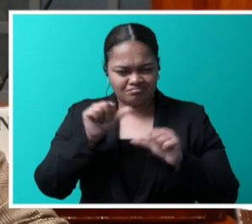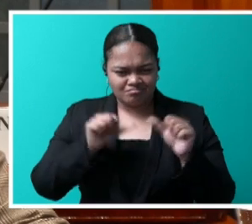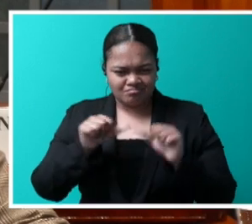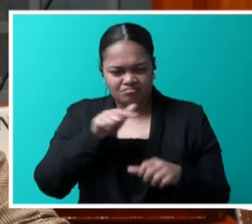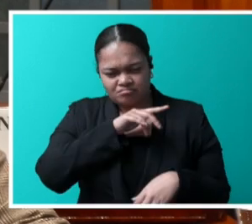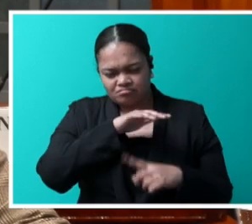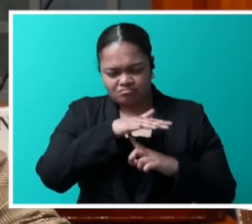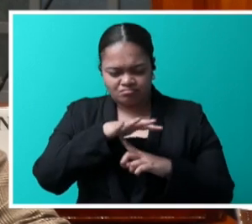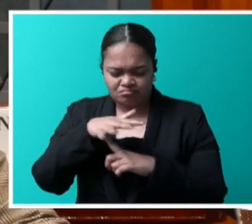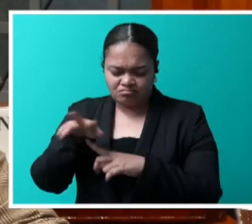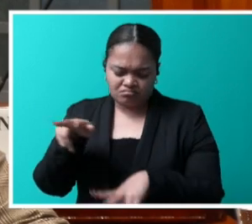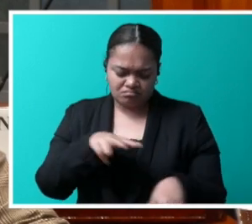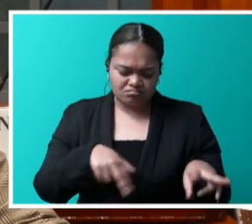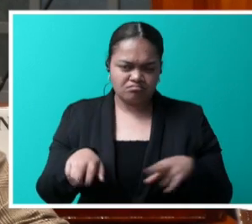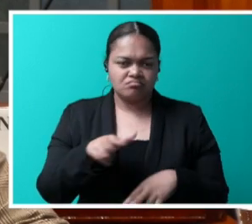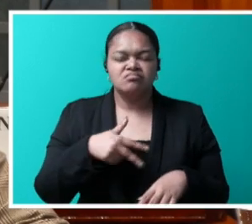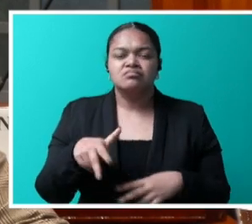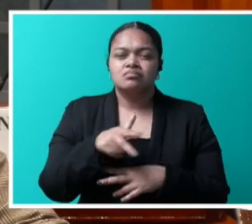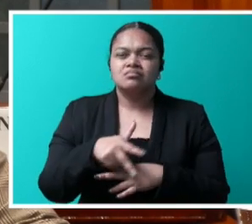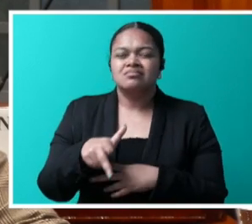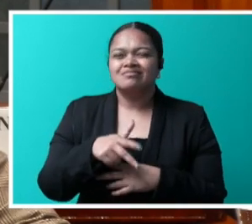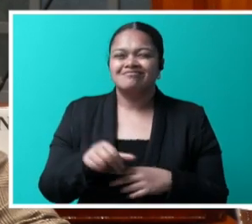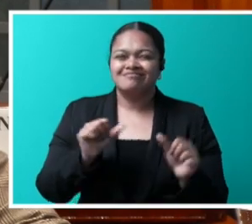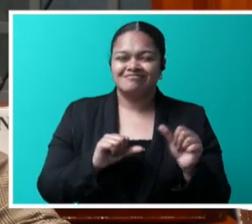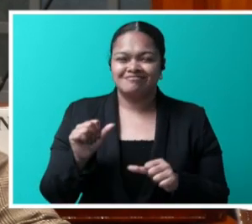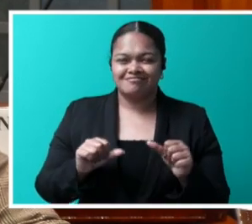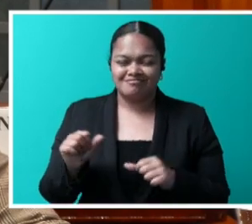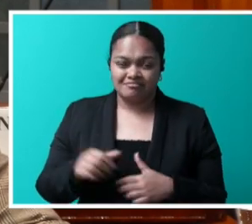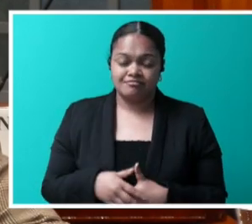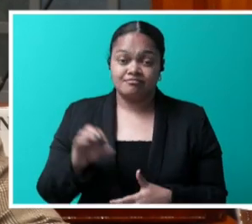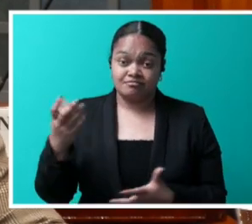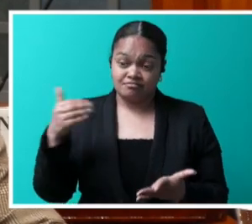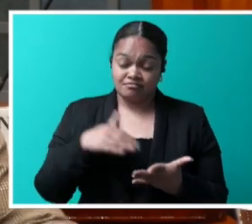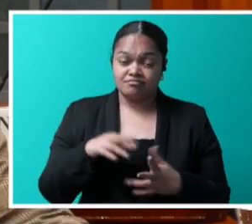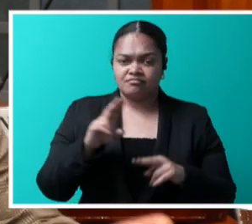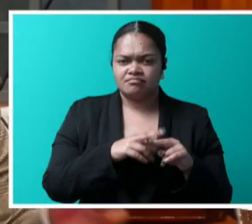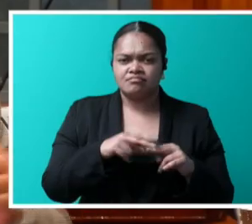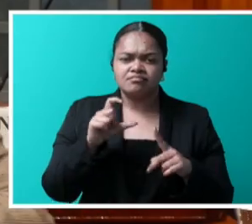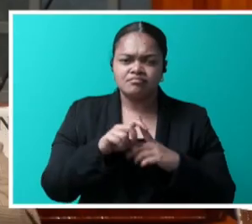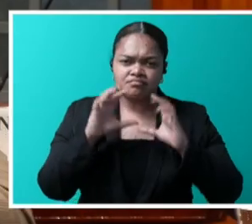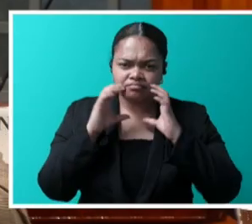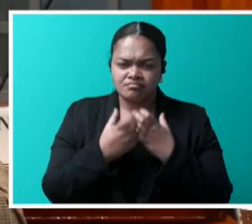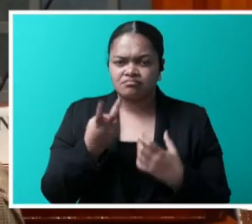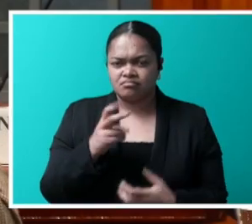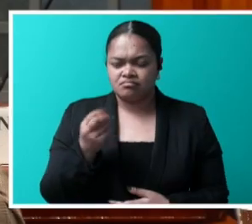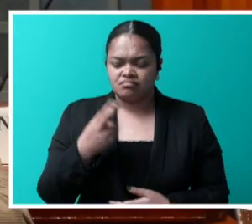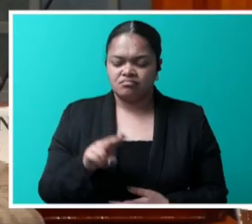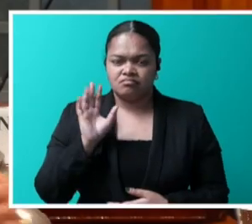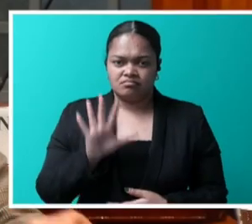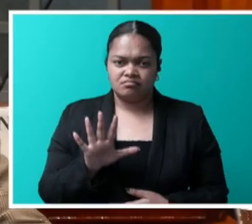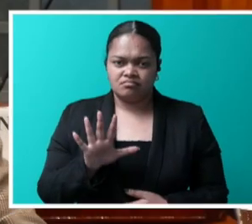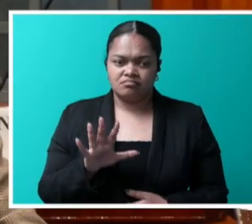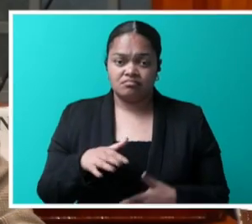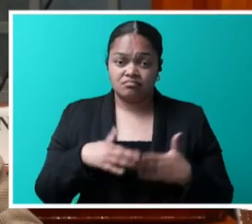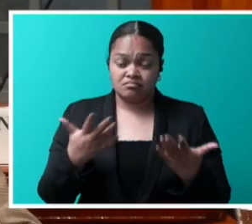translated. Preliminary data sets arrived in Fiji in December of 2025, and